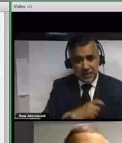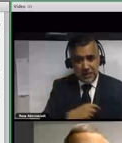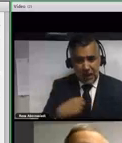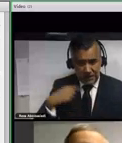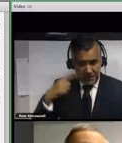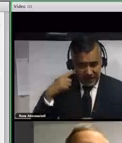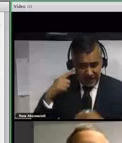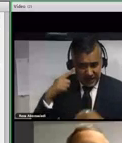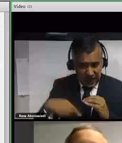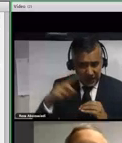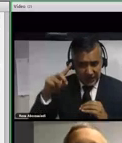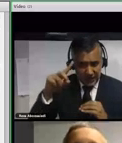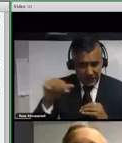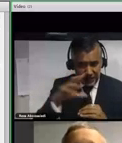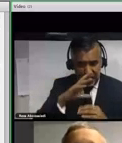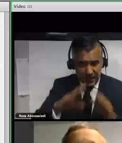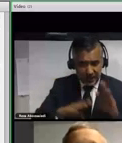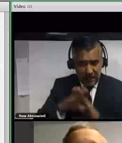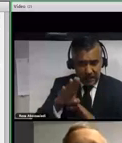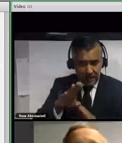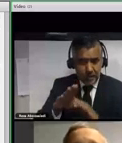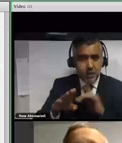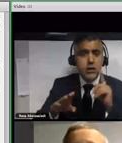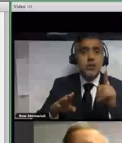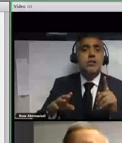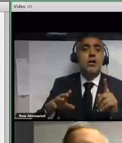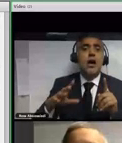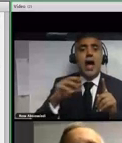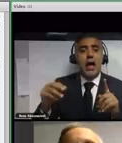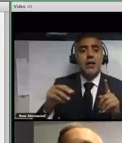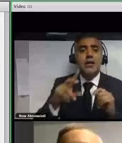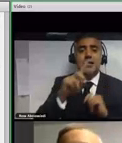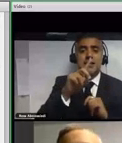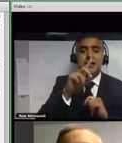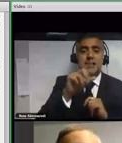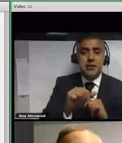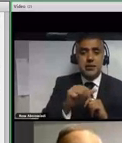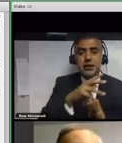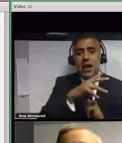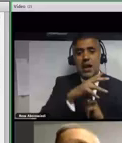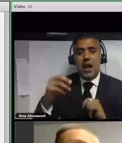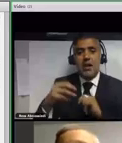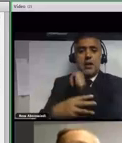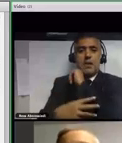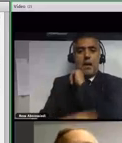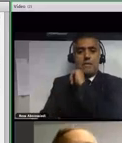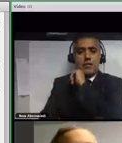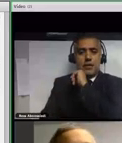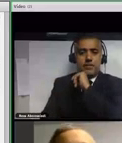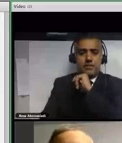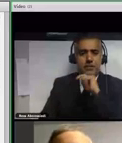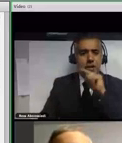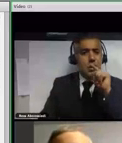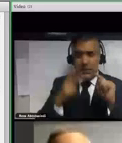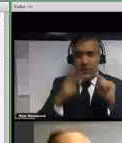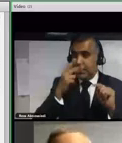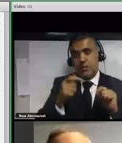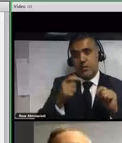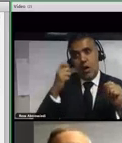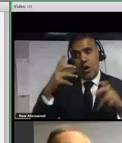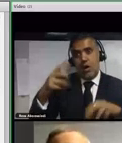about disability and development, and the examples with disability and poverty. Quite often, you see this all the time, somebody